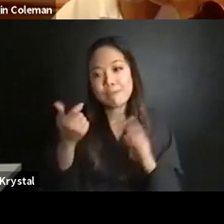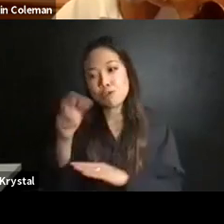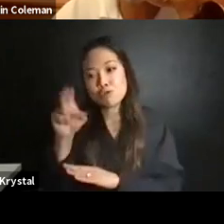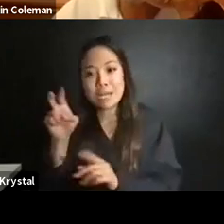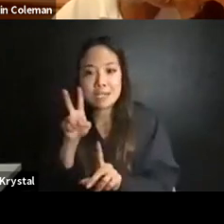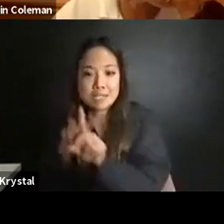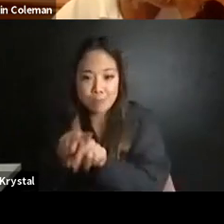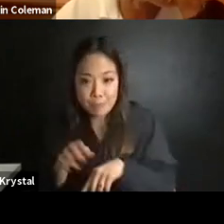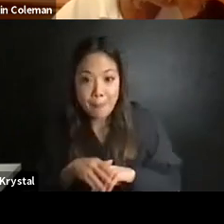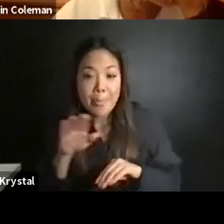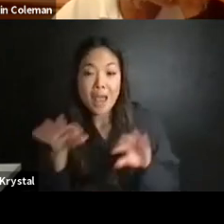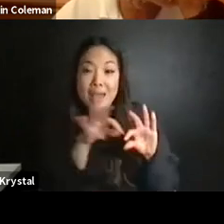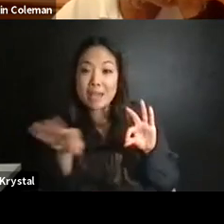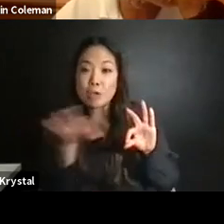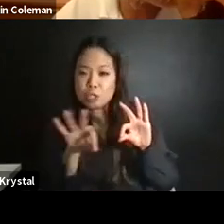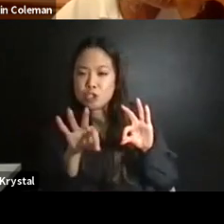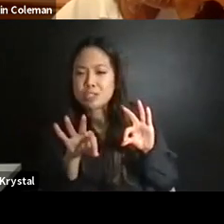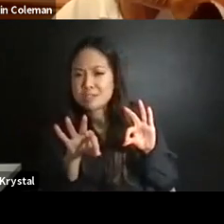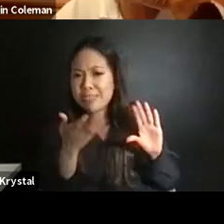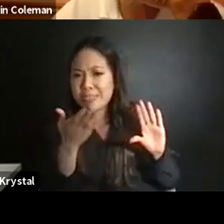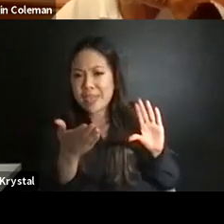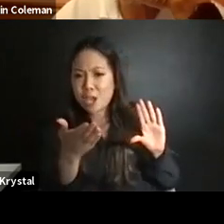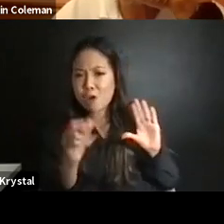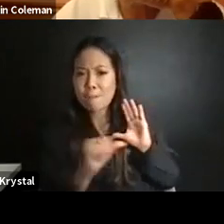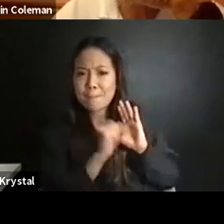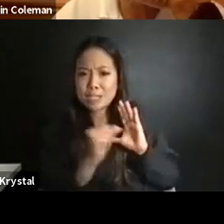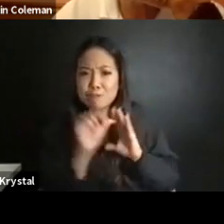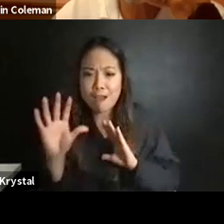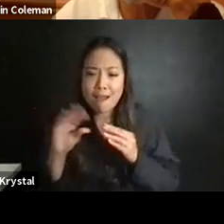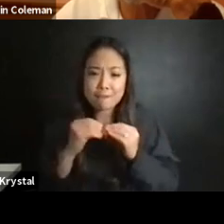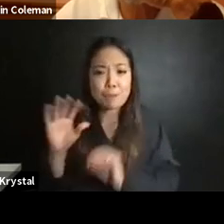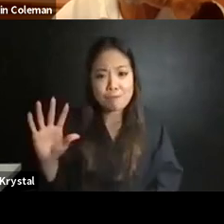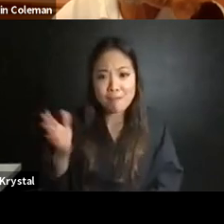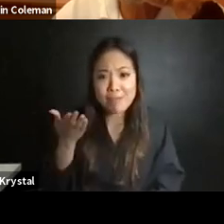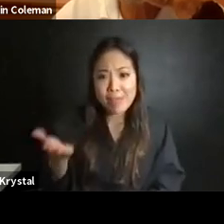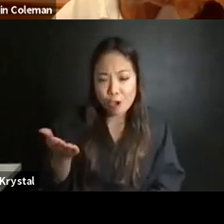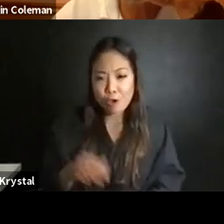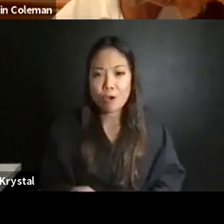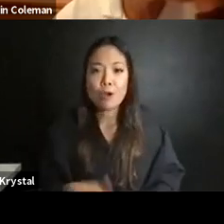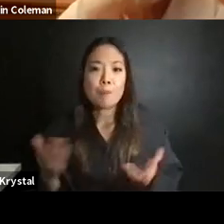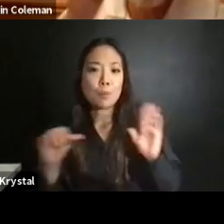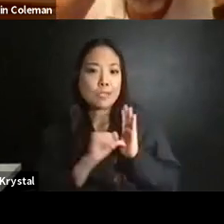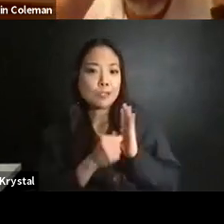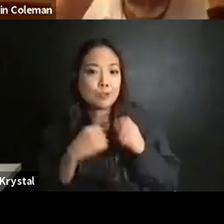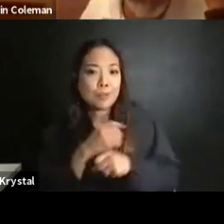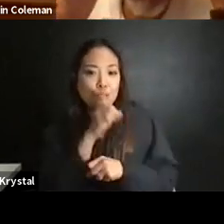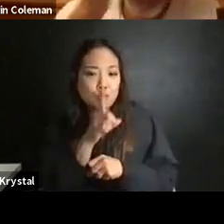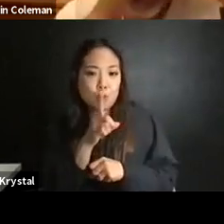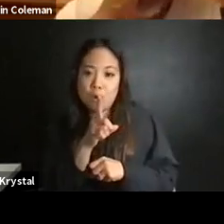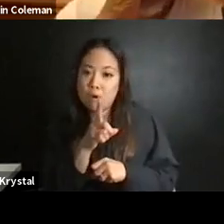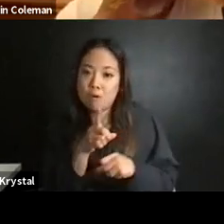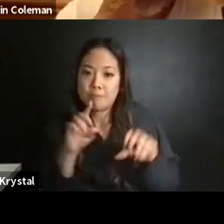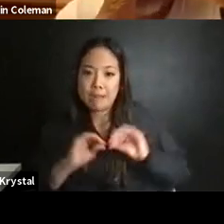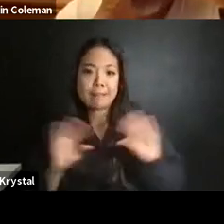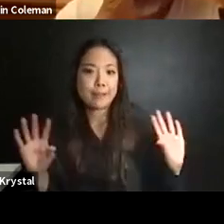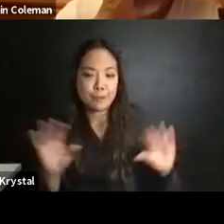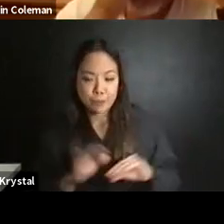actually reflected earlier in the document on page five number five but we wanted to ensure that the reader understood the